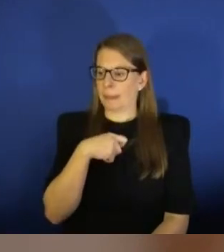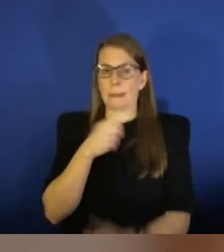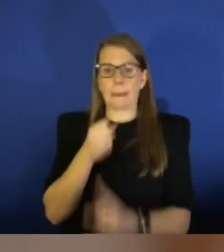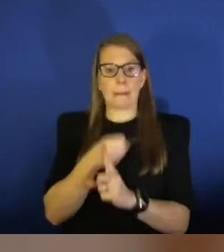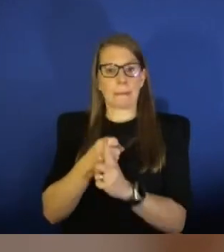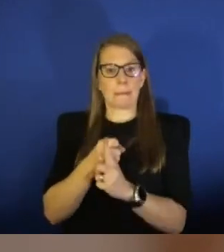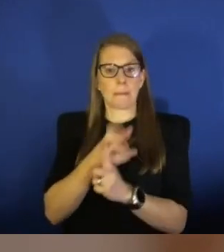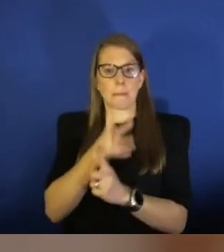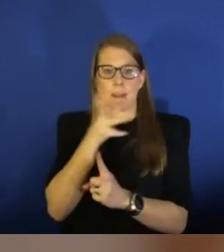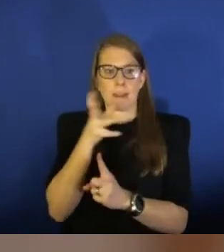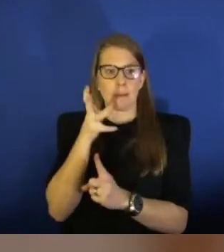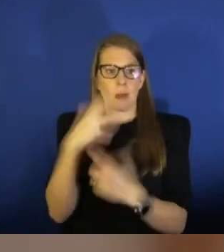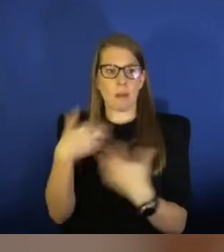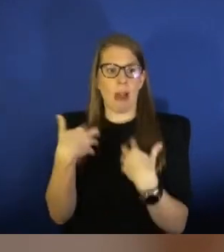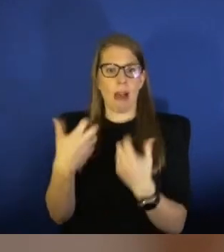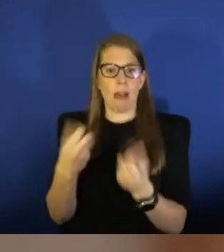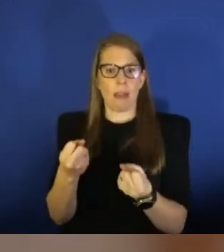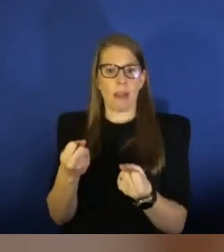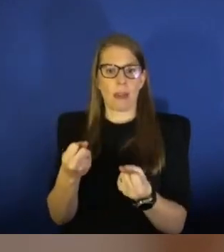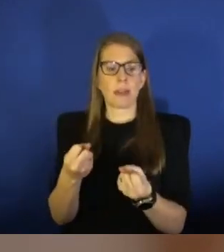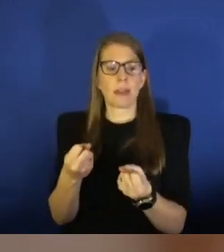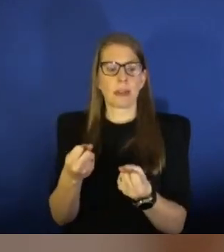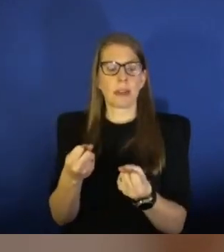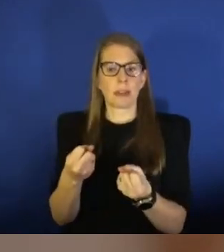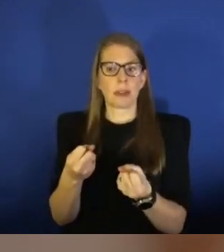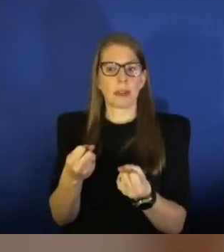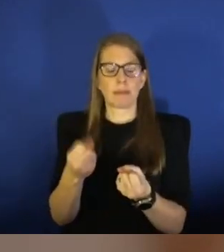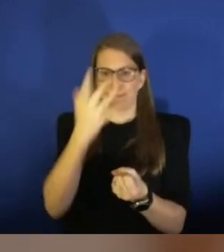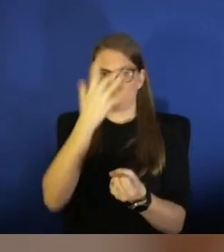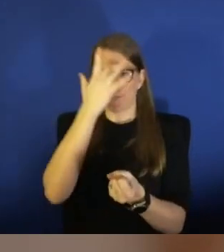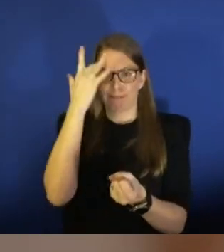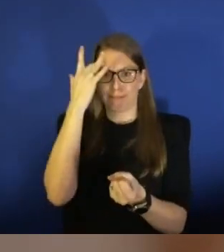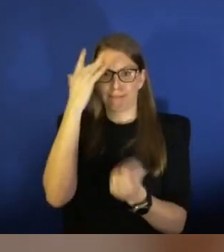health, and I'm drawing a bit of a blank.